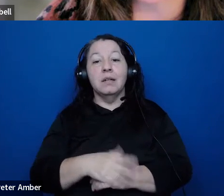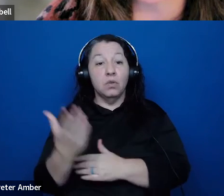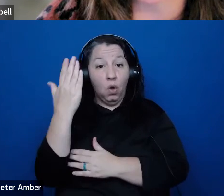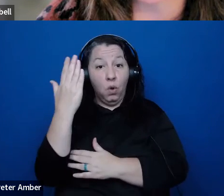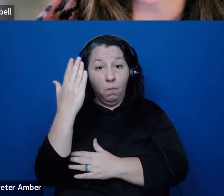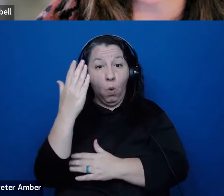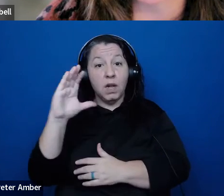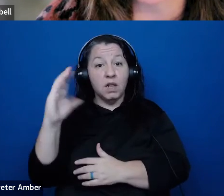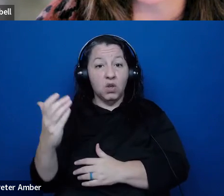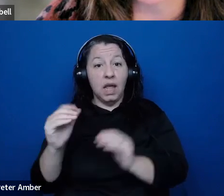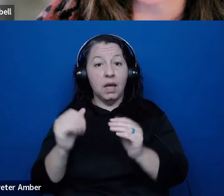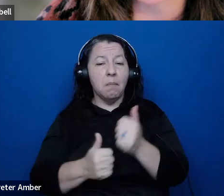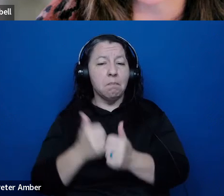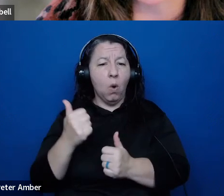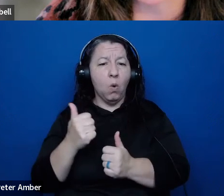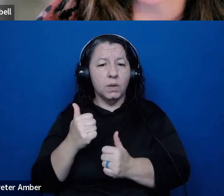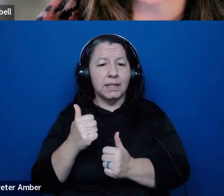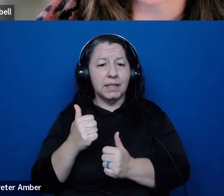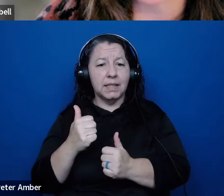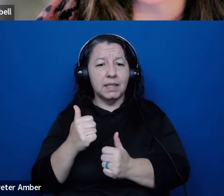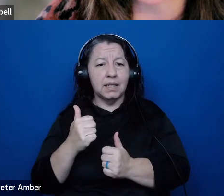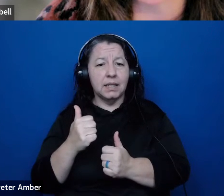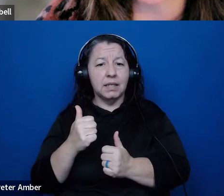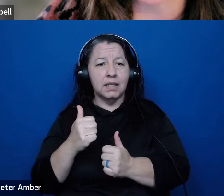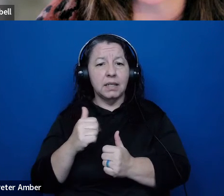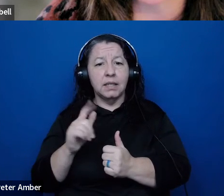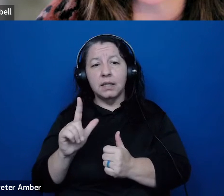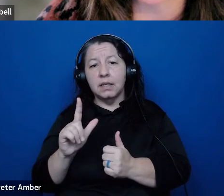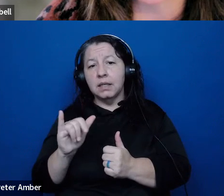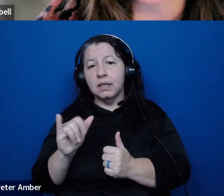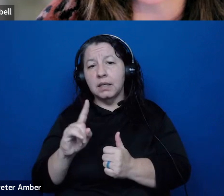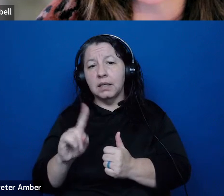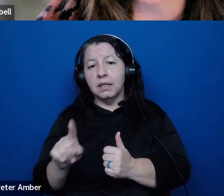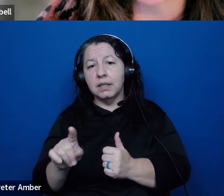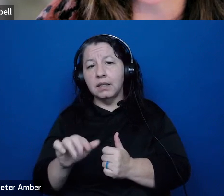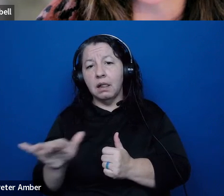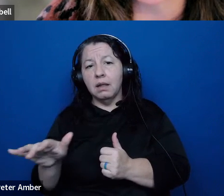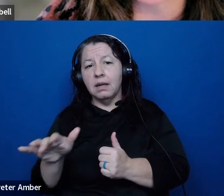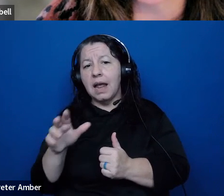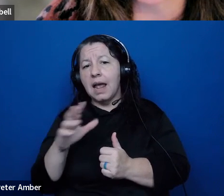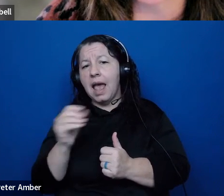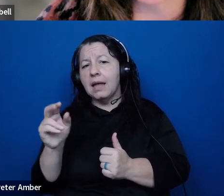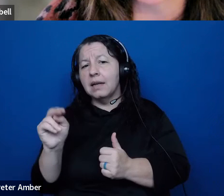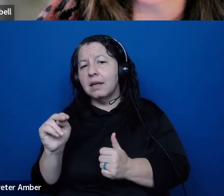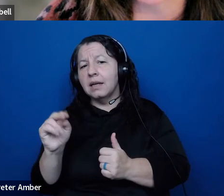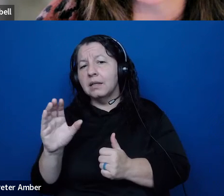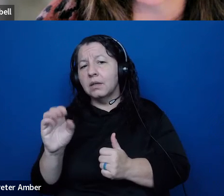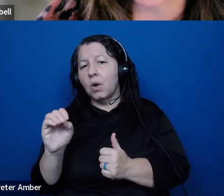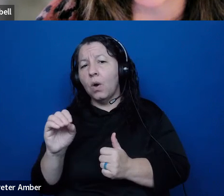it's mostly Liz Matney and the MCO, what's going on with managed